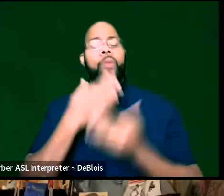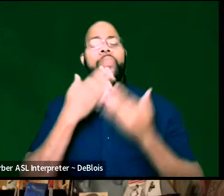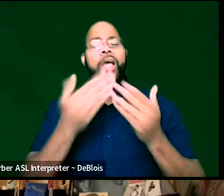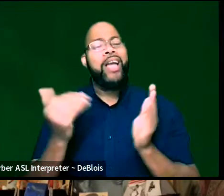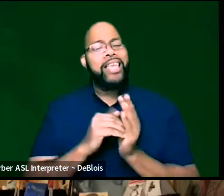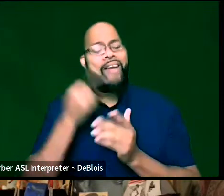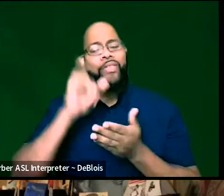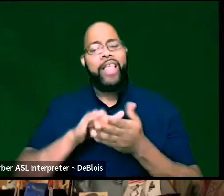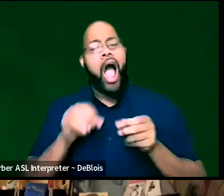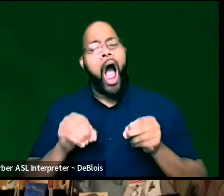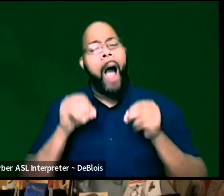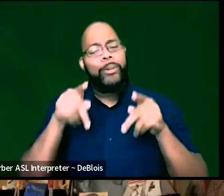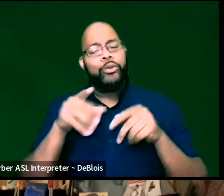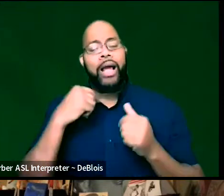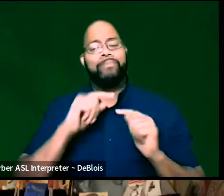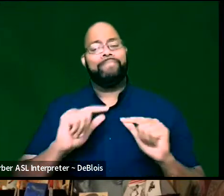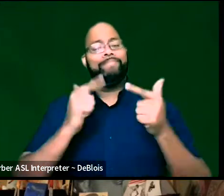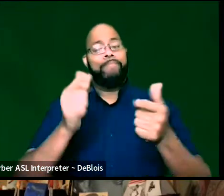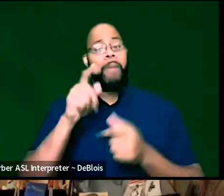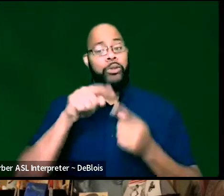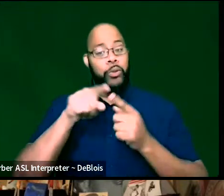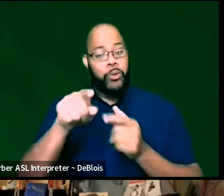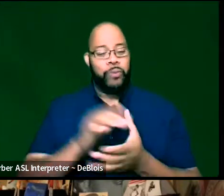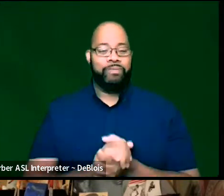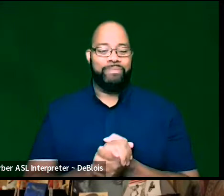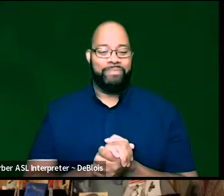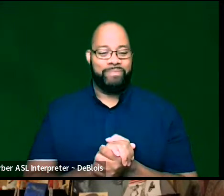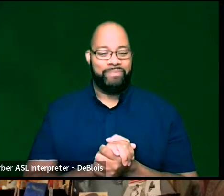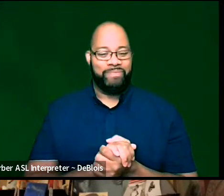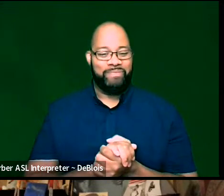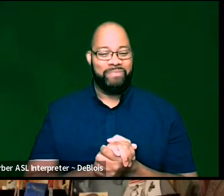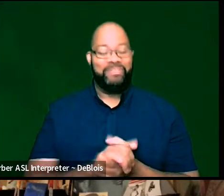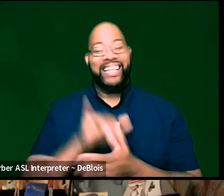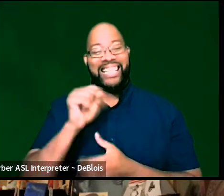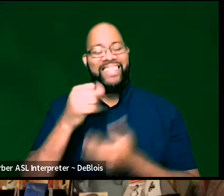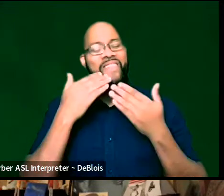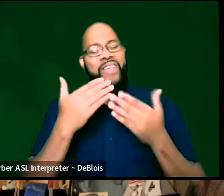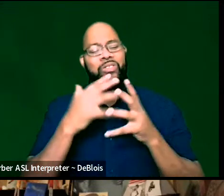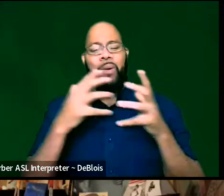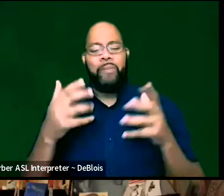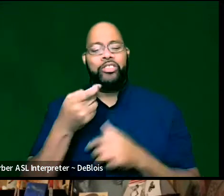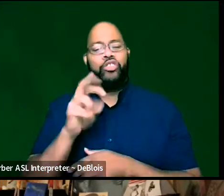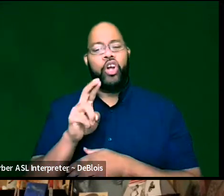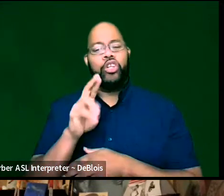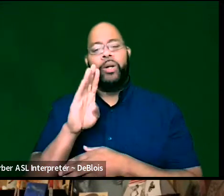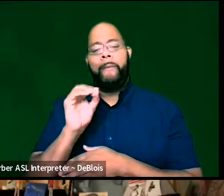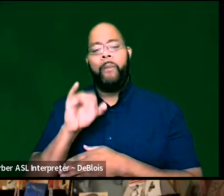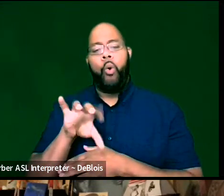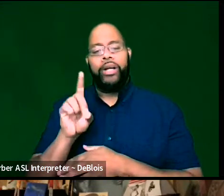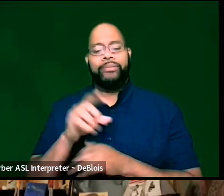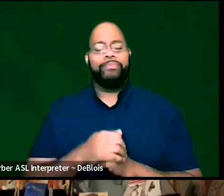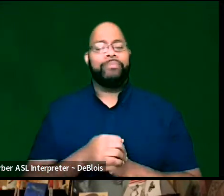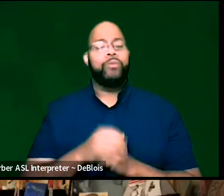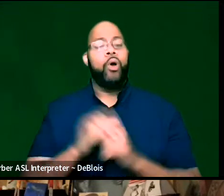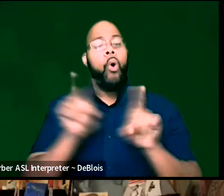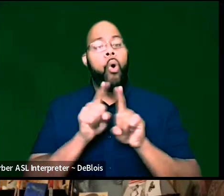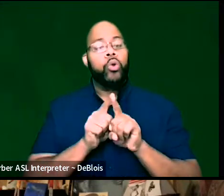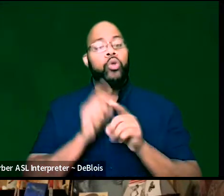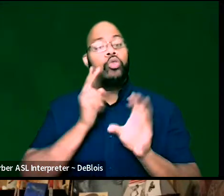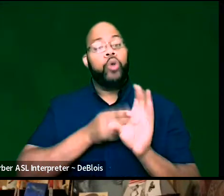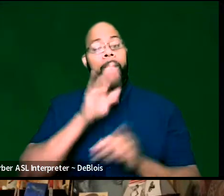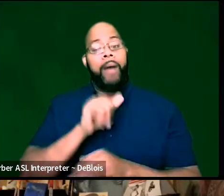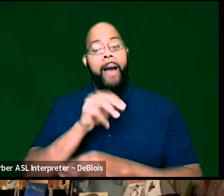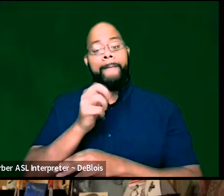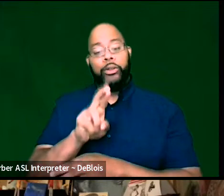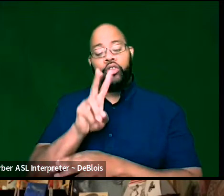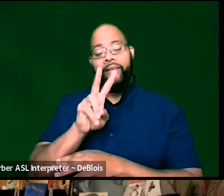again for the opportunity, and I'll turn it back over to you. Yes, thank you. Thank you so much, Dr. Boyd. We also are joined by